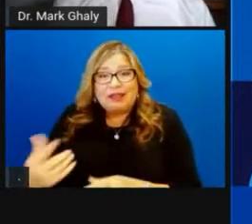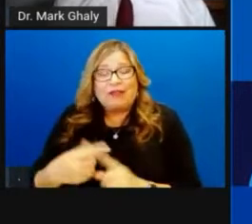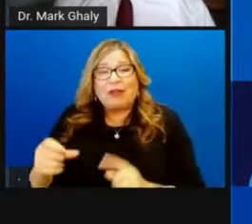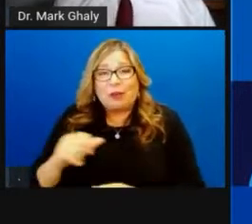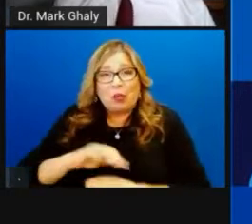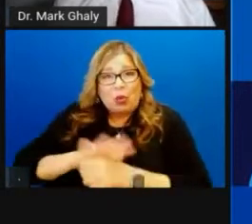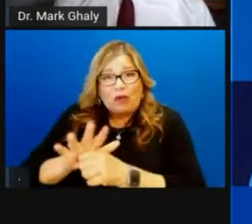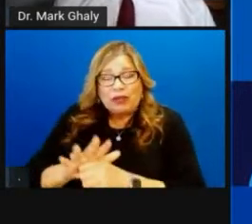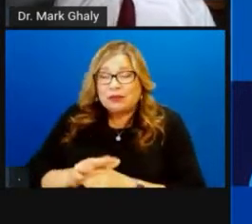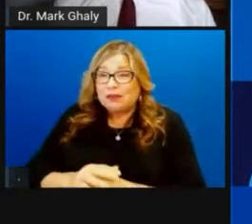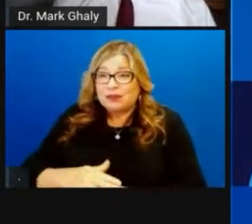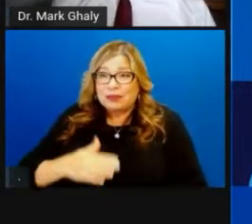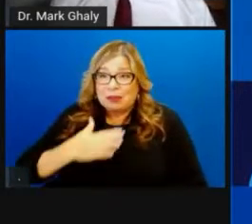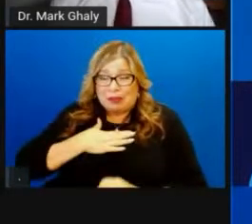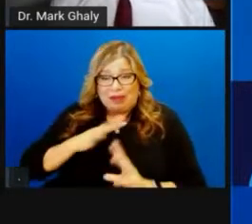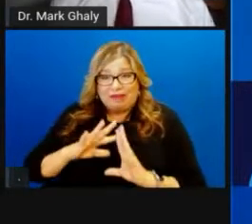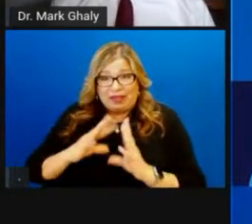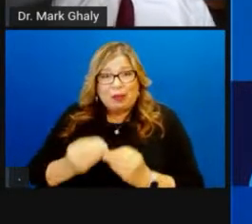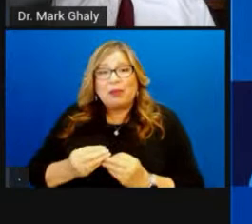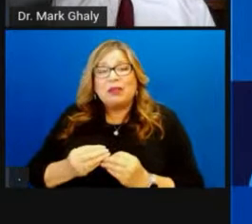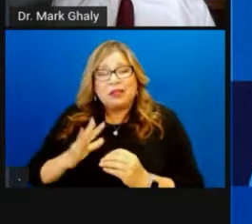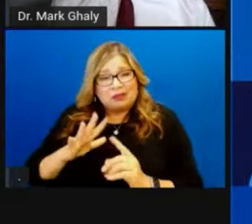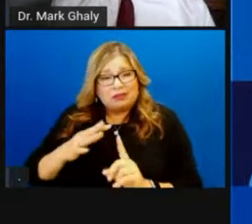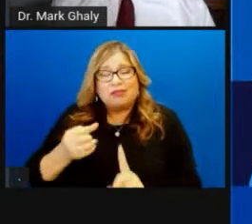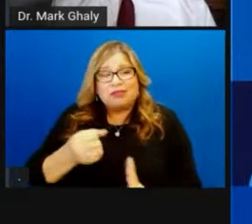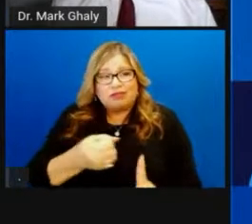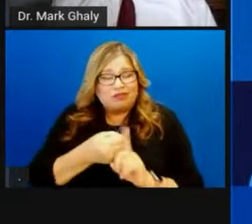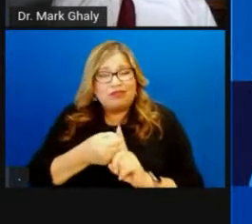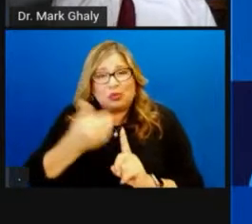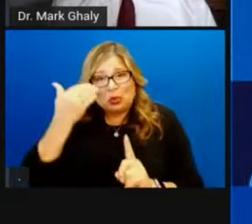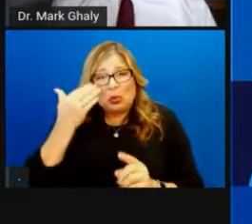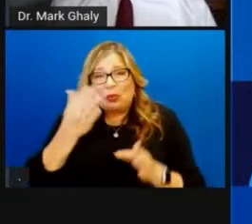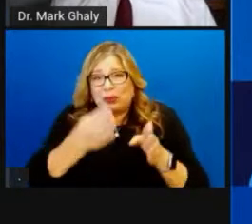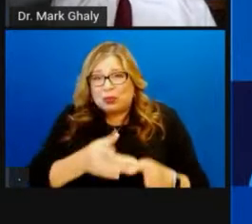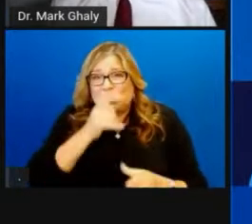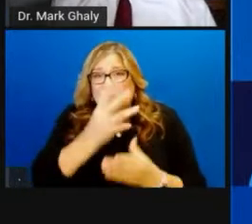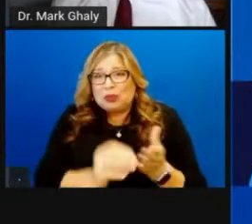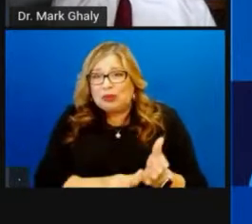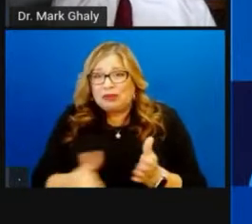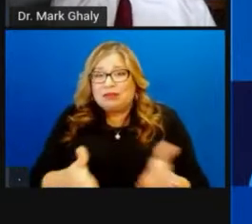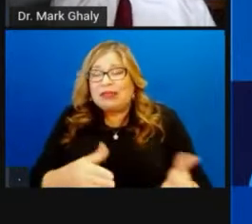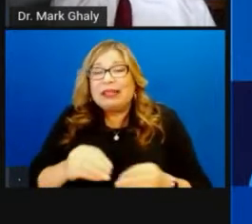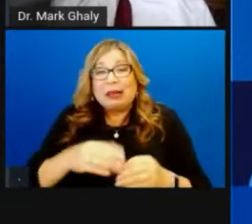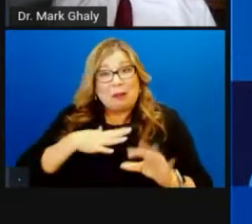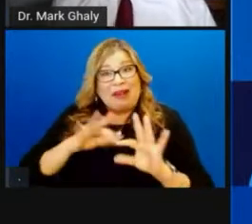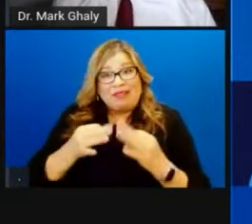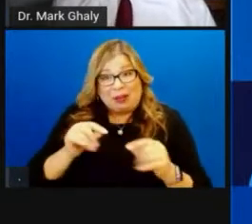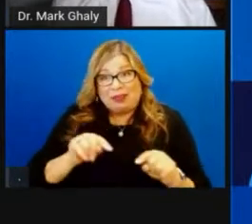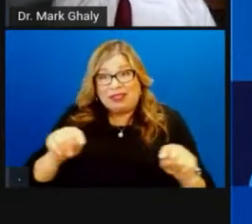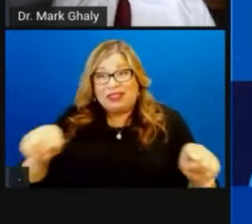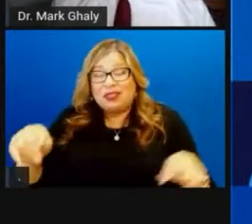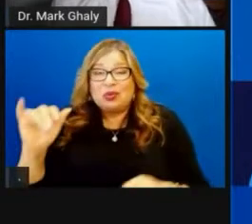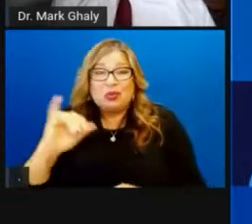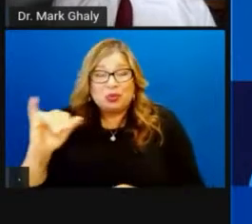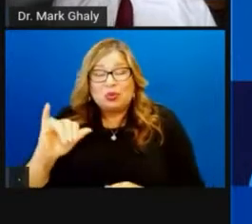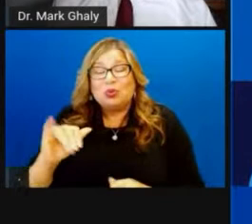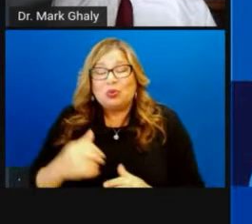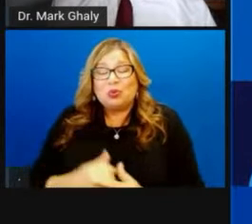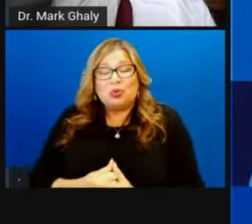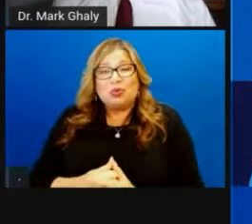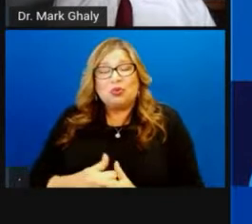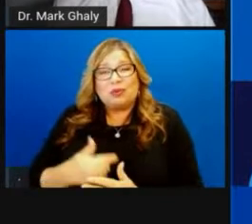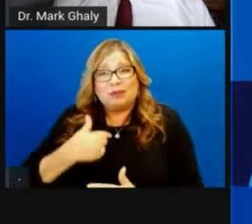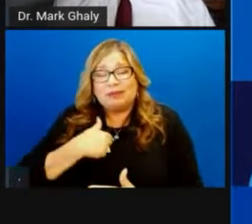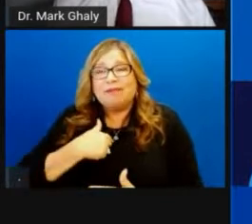family, has had that sadness and that impact in my extended family too. And I share that